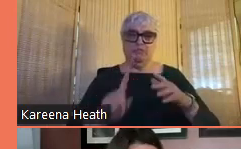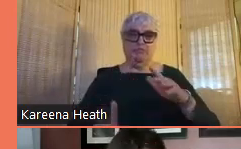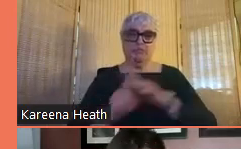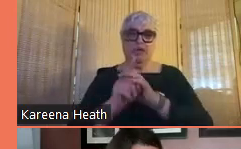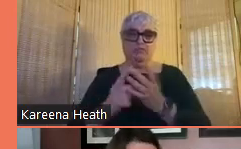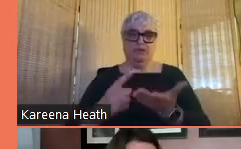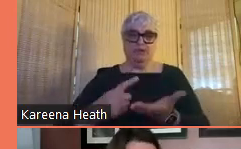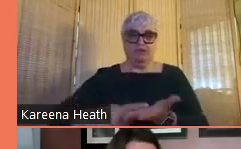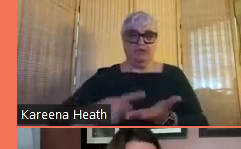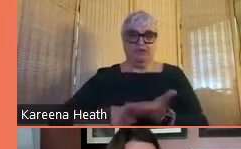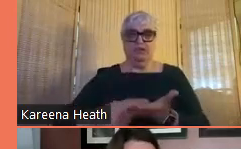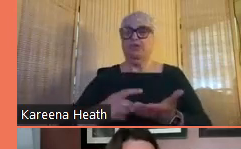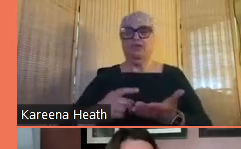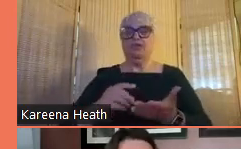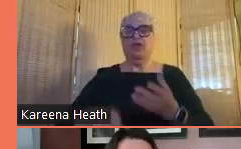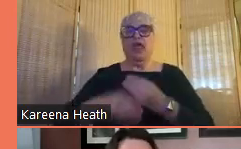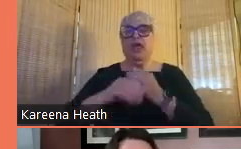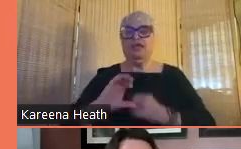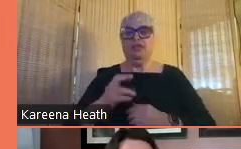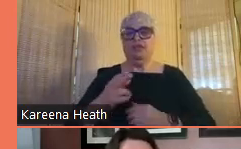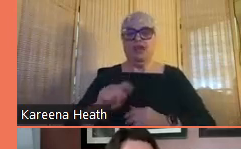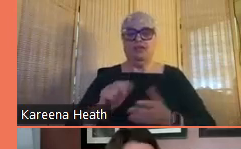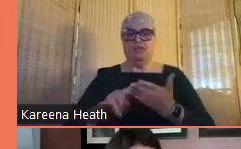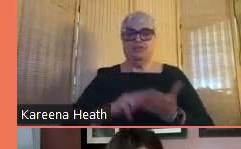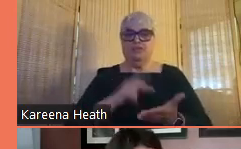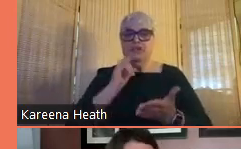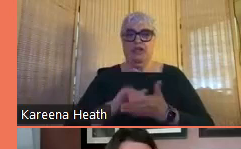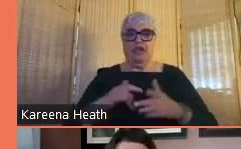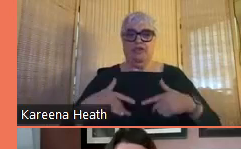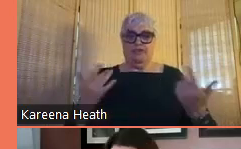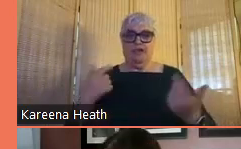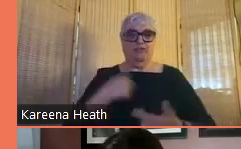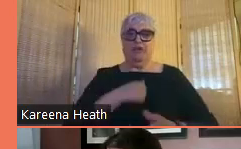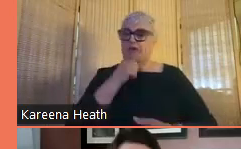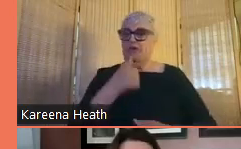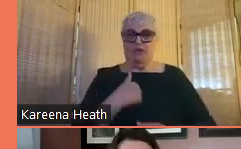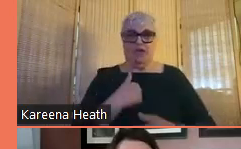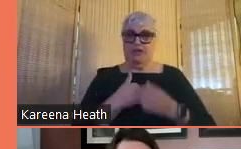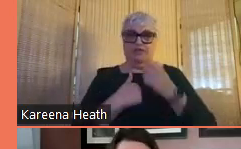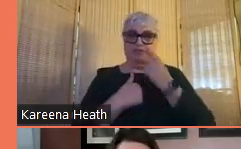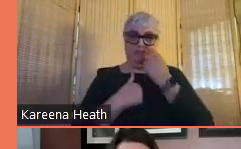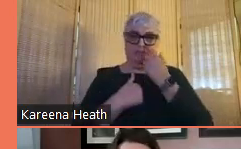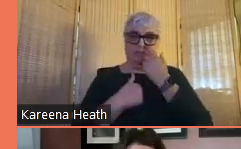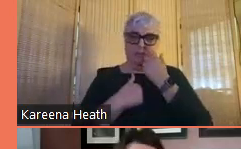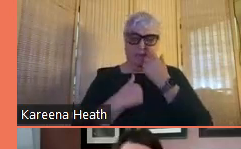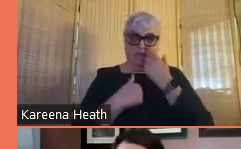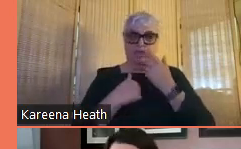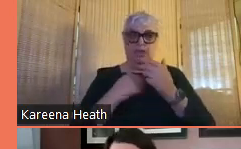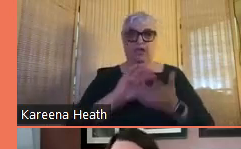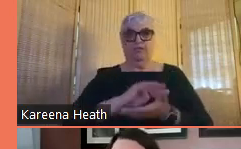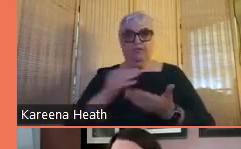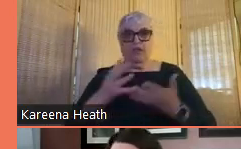chat the registration for that particular event. Again, we don't have a significant amount of time, so it won't